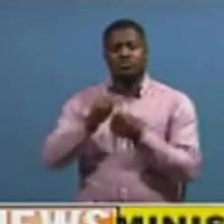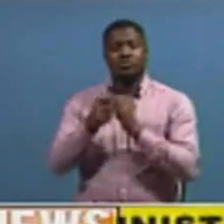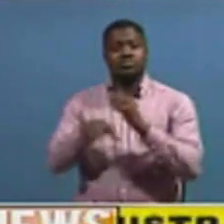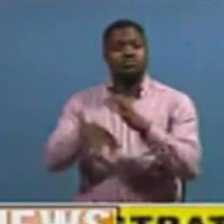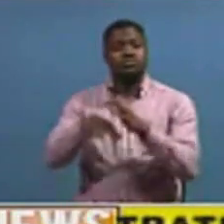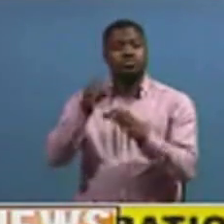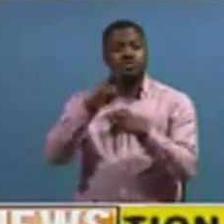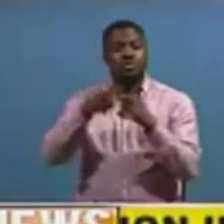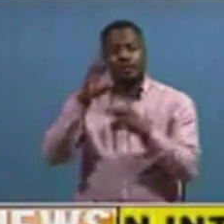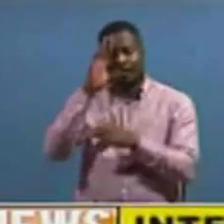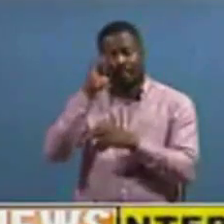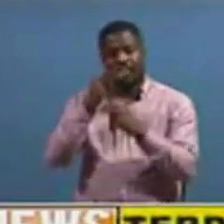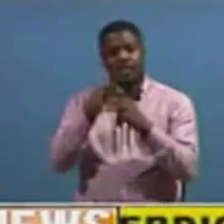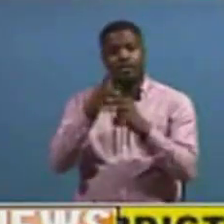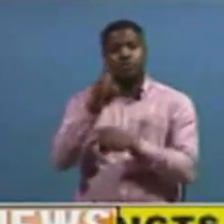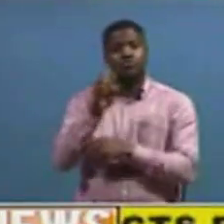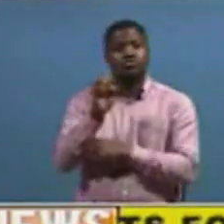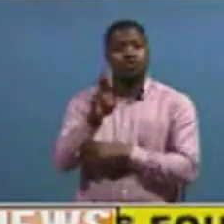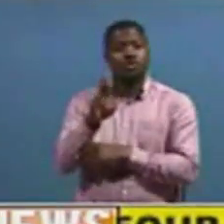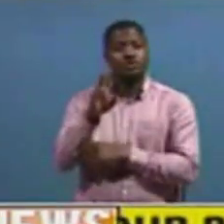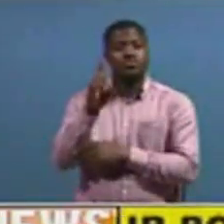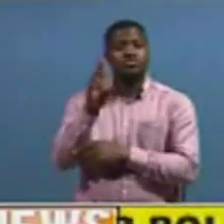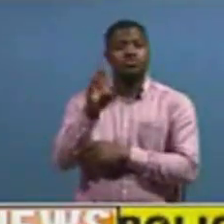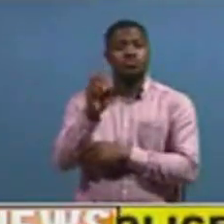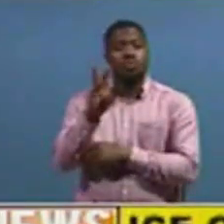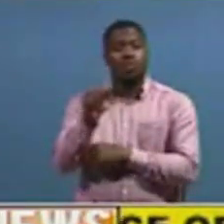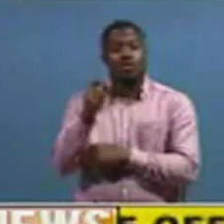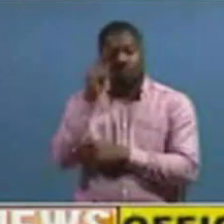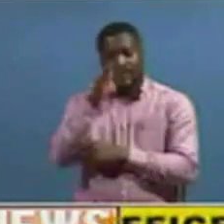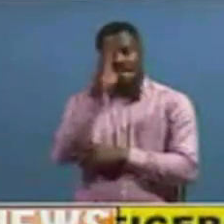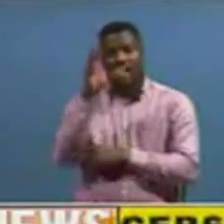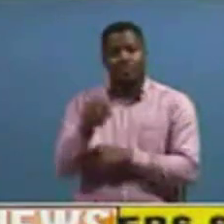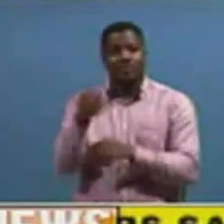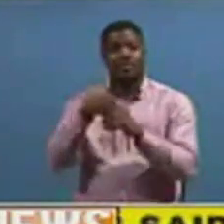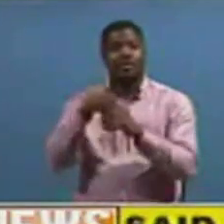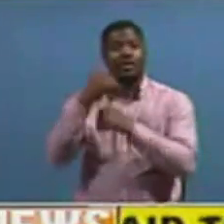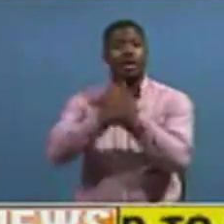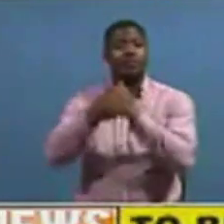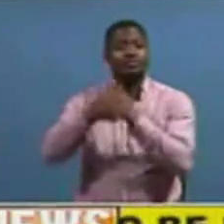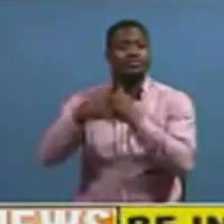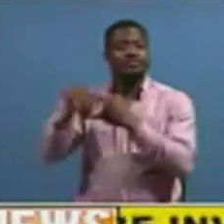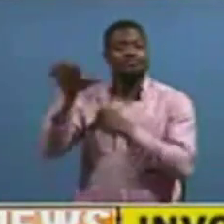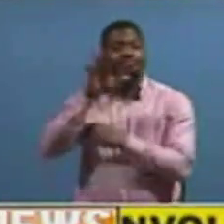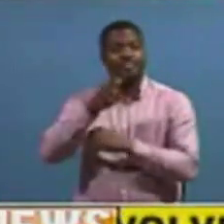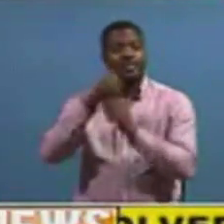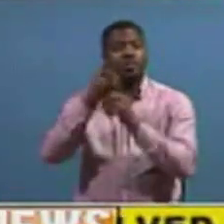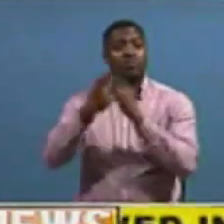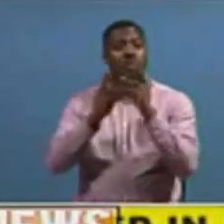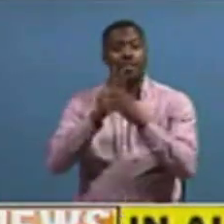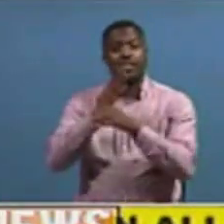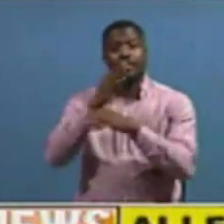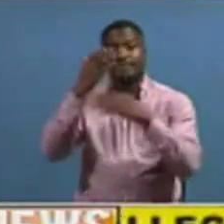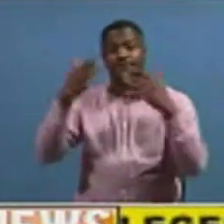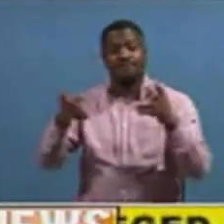vision of Dr. Du Bois for a unified ancestral home for Africans in the diaspora around the world. Upon completion,